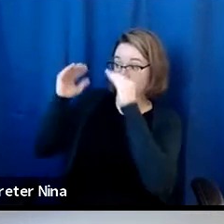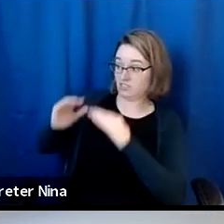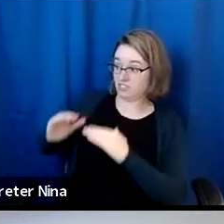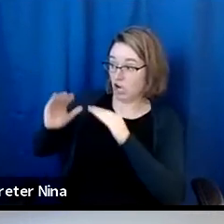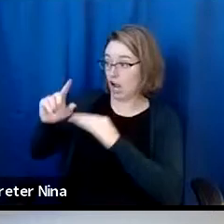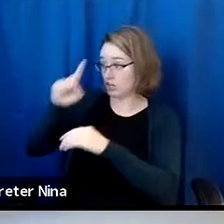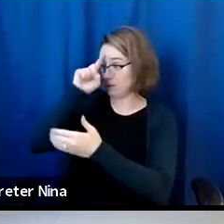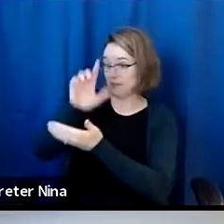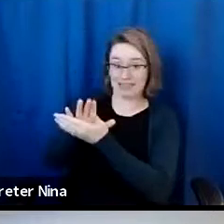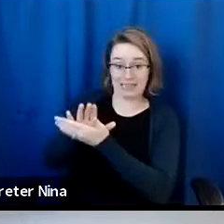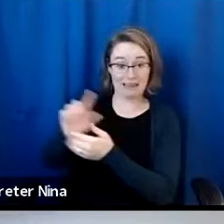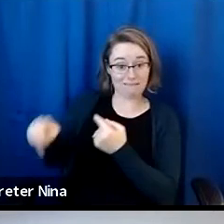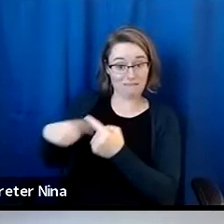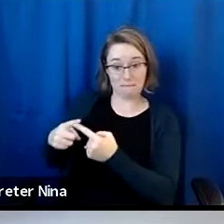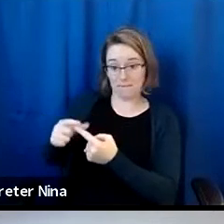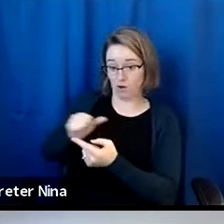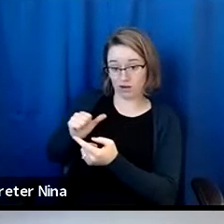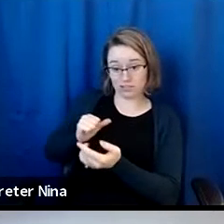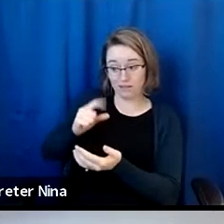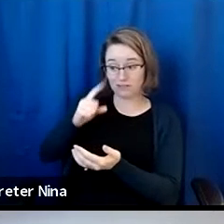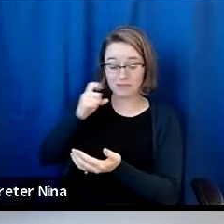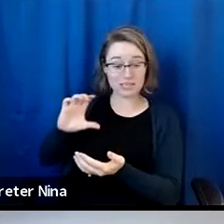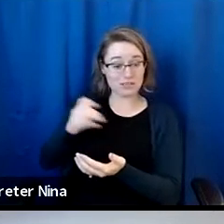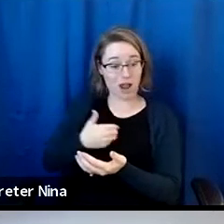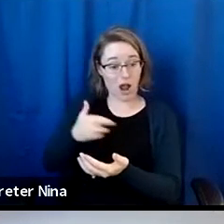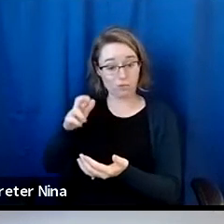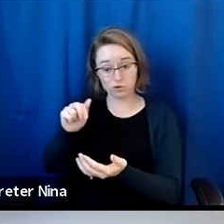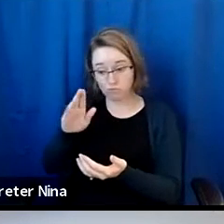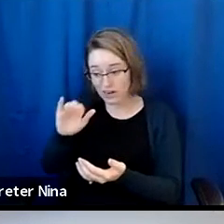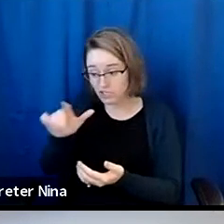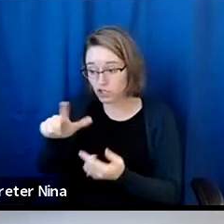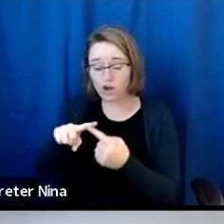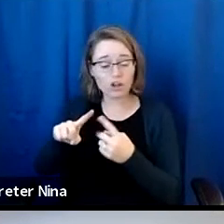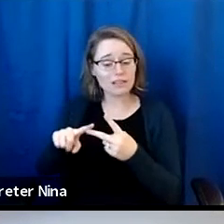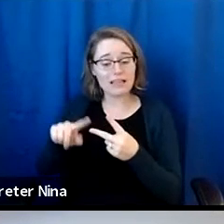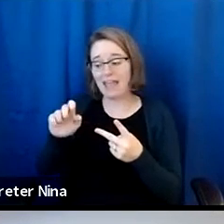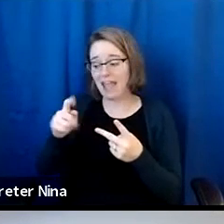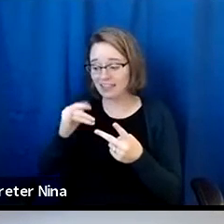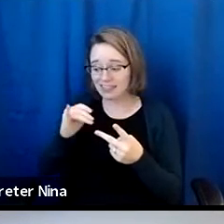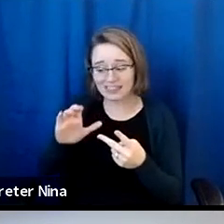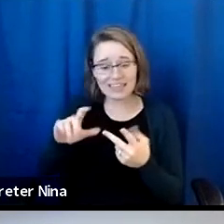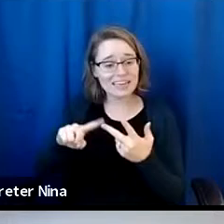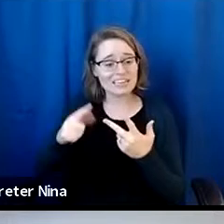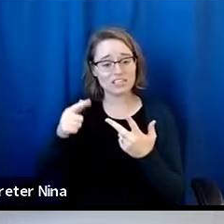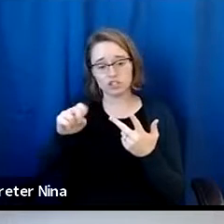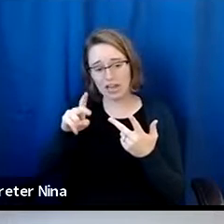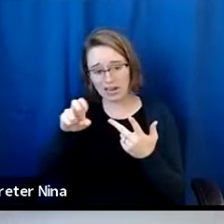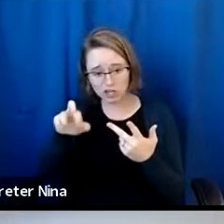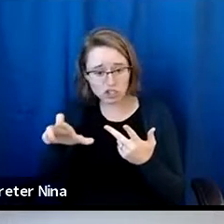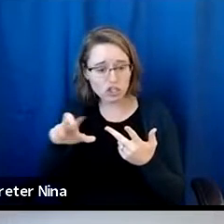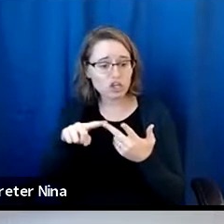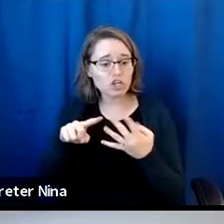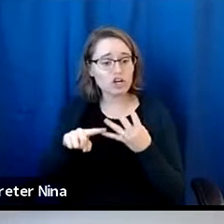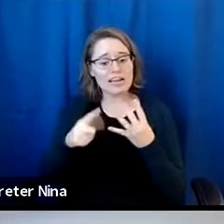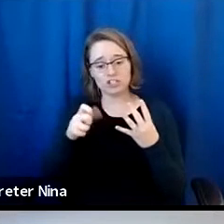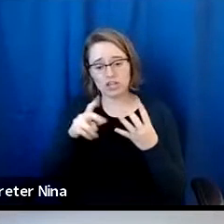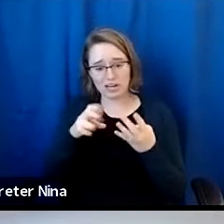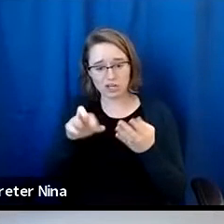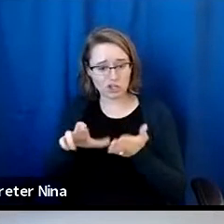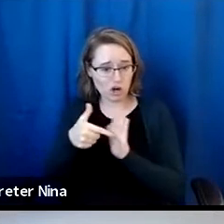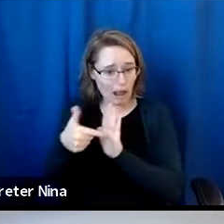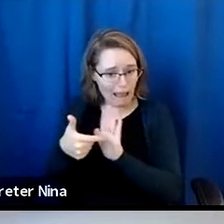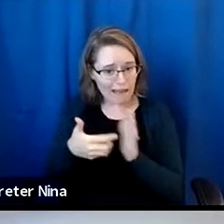about ourselves because of our racial, ethnic, gender expression, the list goes on and